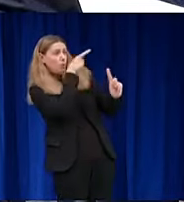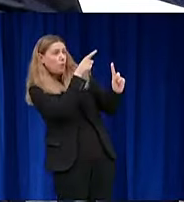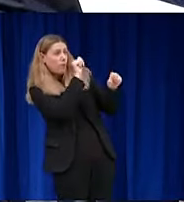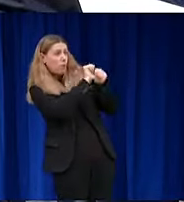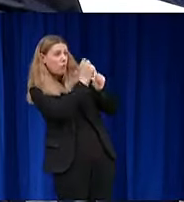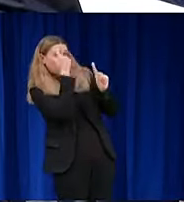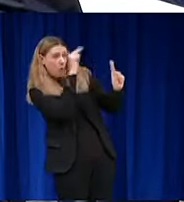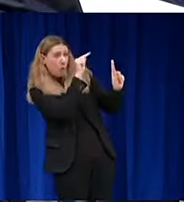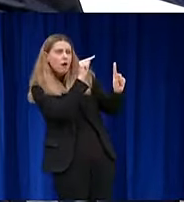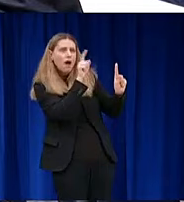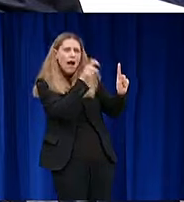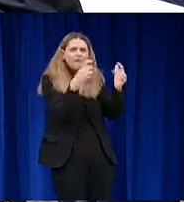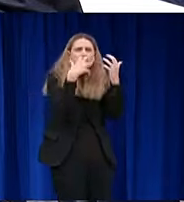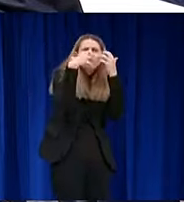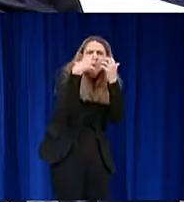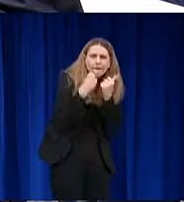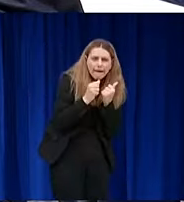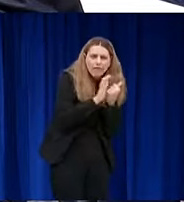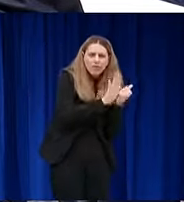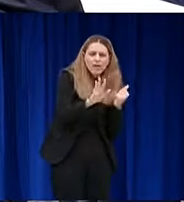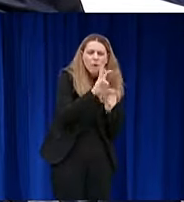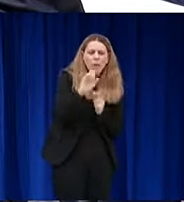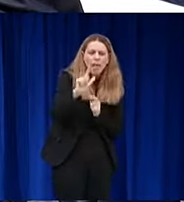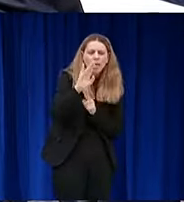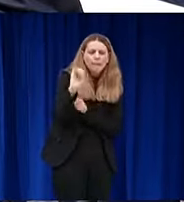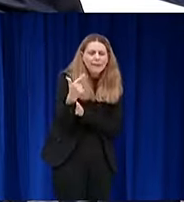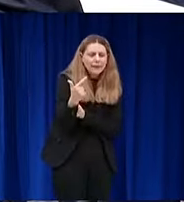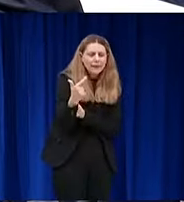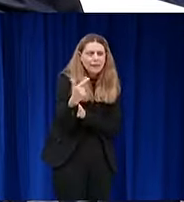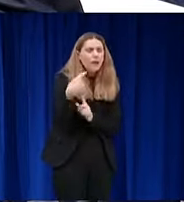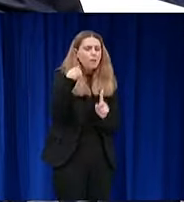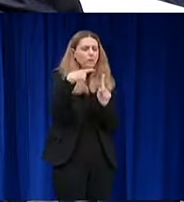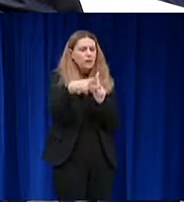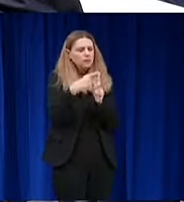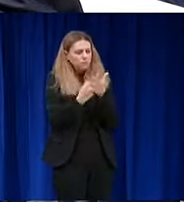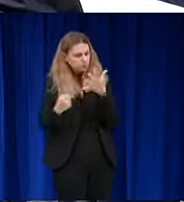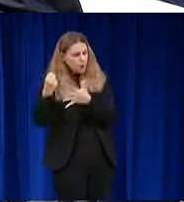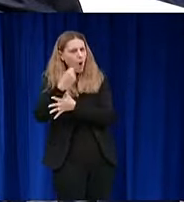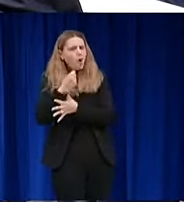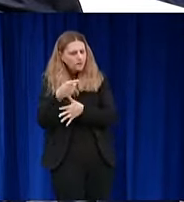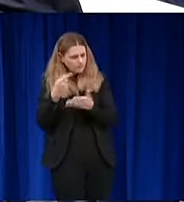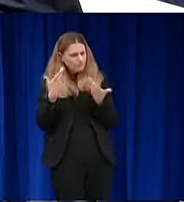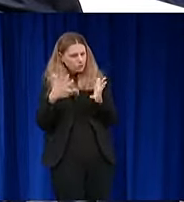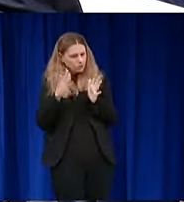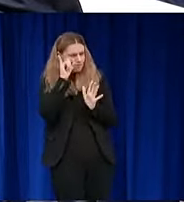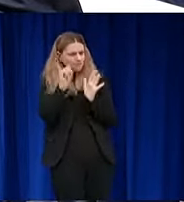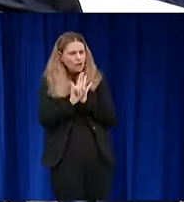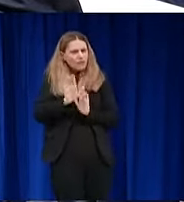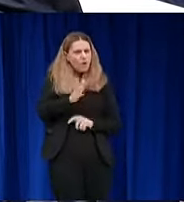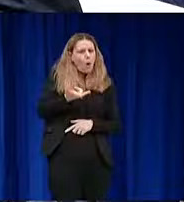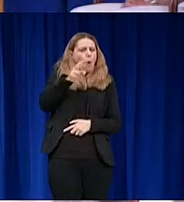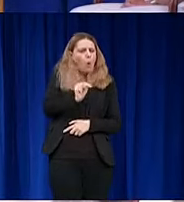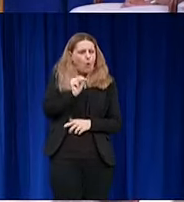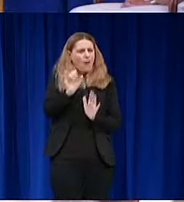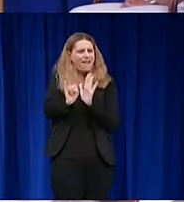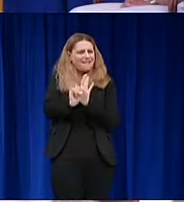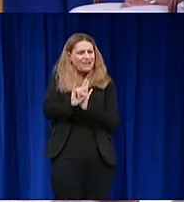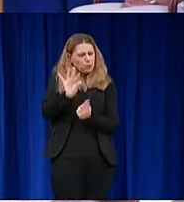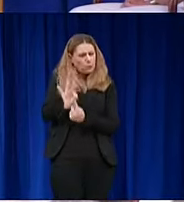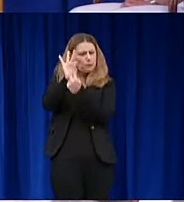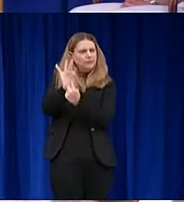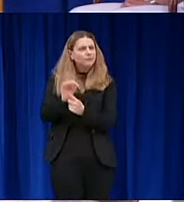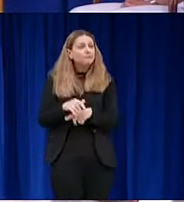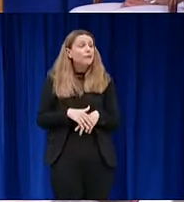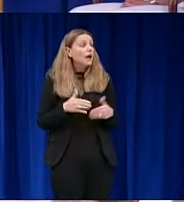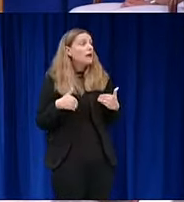place a premium on finding their own unique identities. Younger generations want to be treated with respect